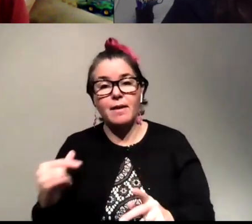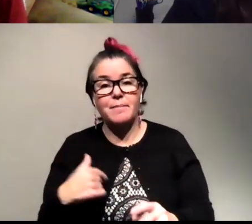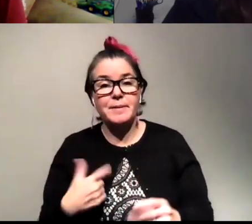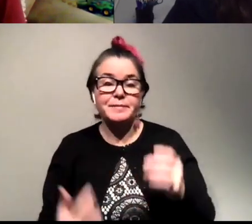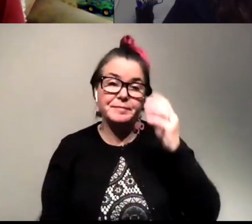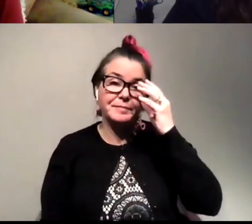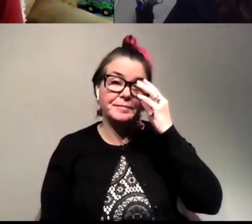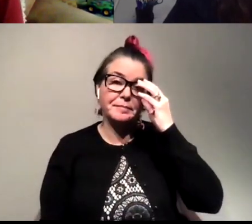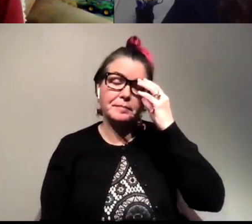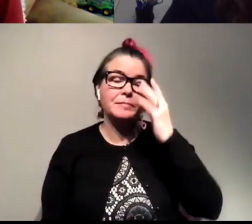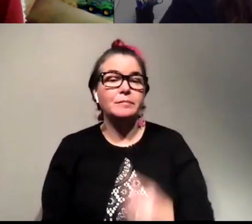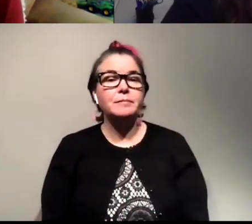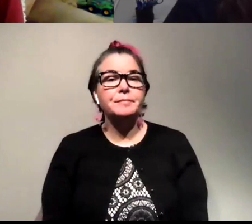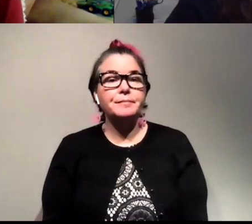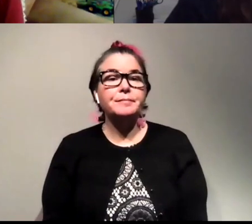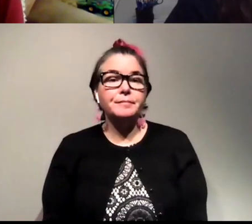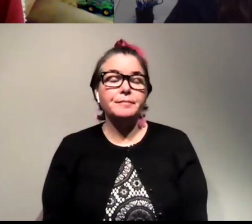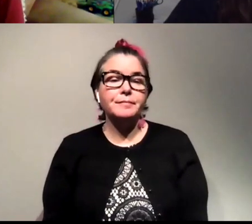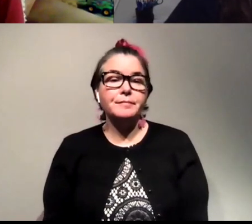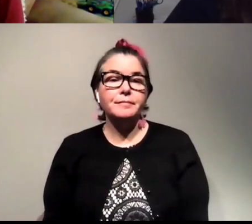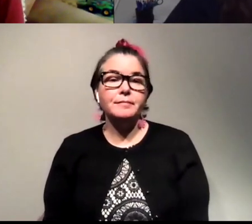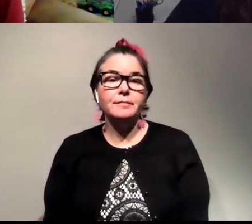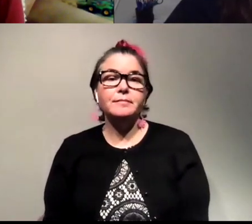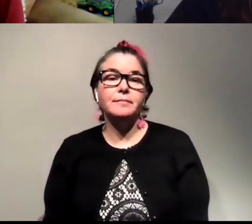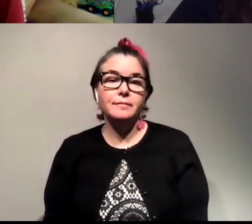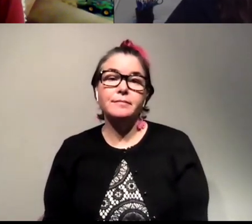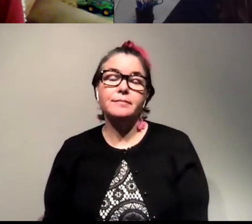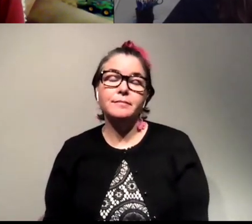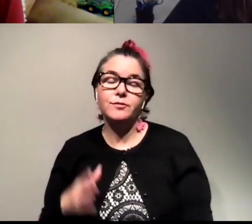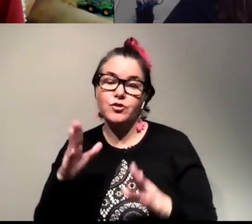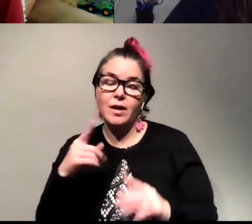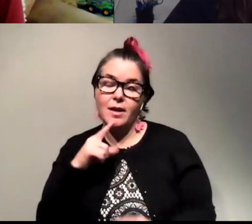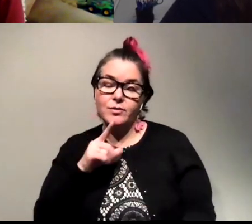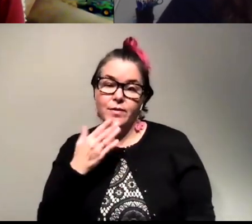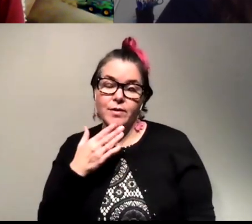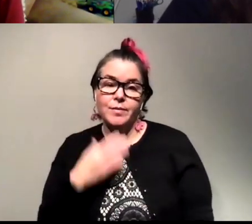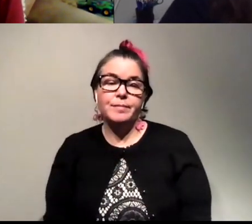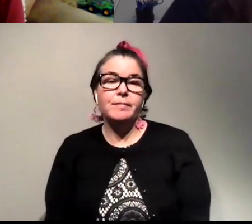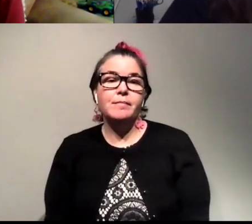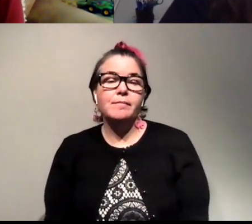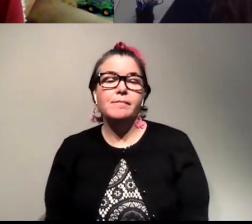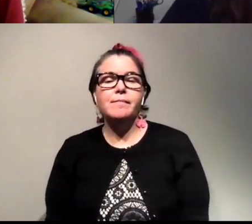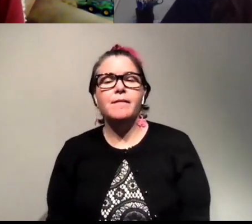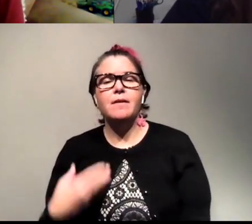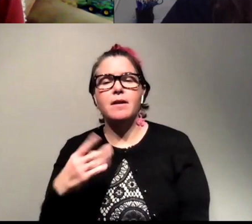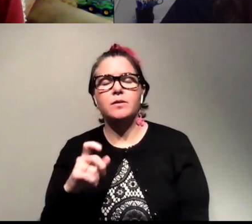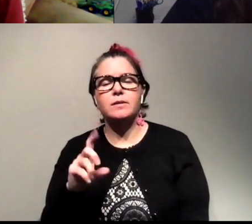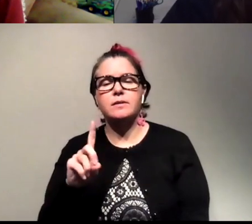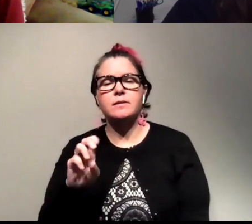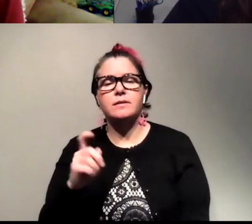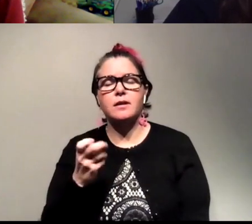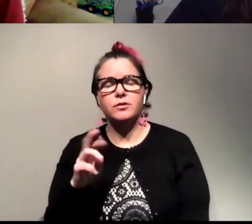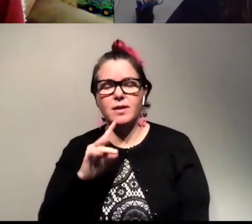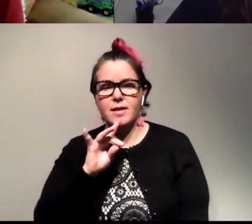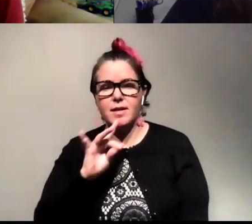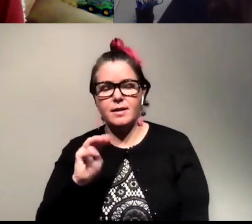their community. Yeah, that's a great answer. Thank you. We've got the next question is from Dexter, age 8, and